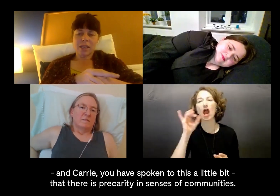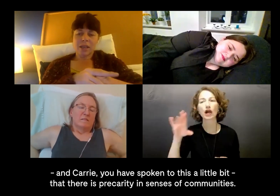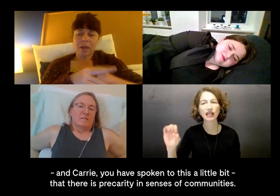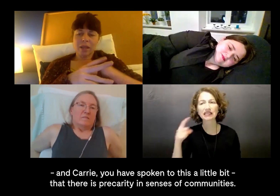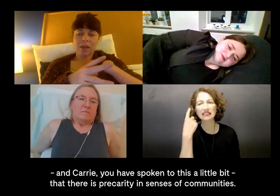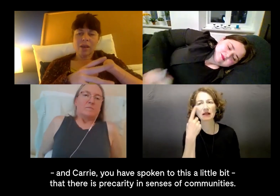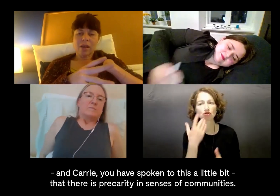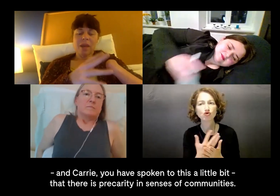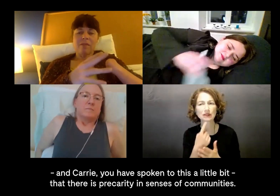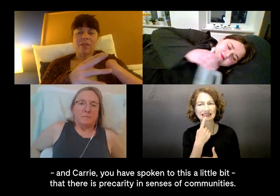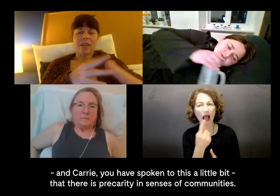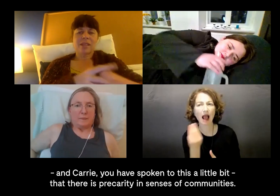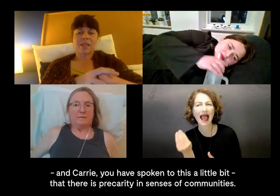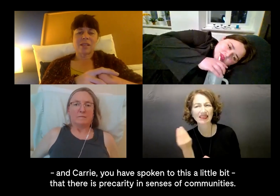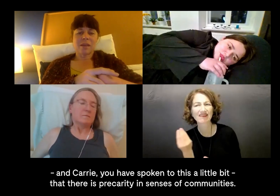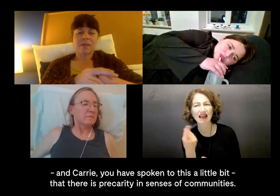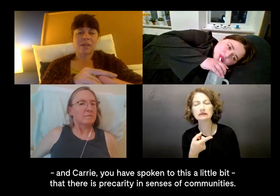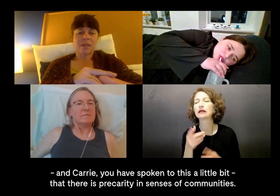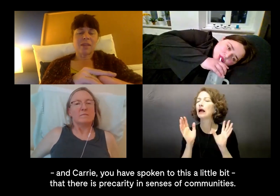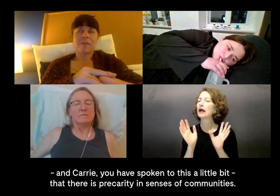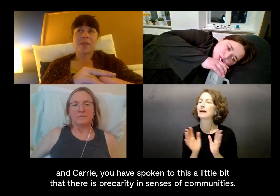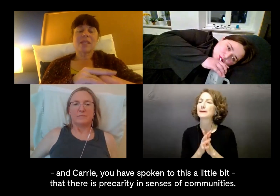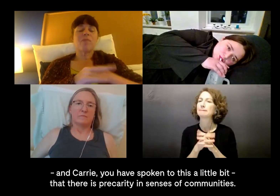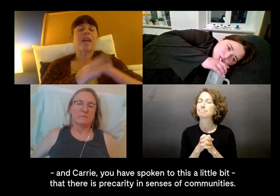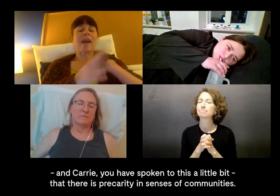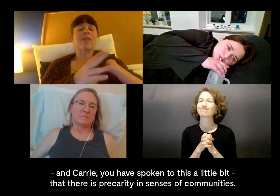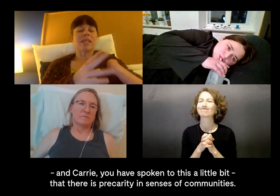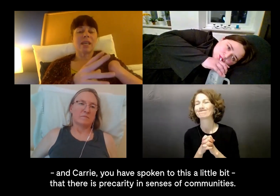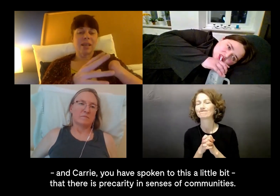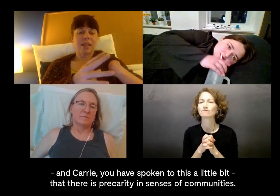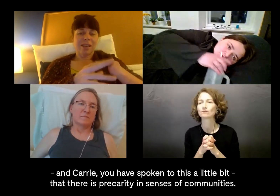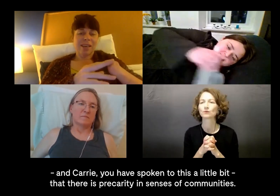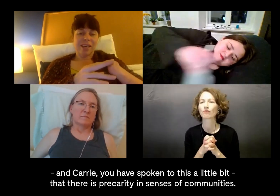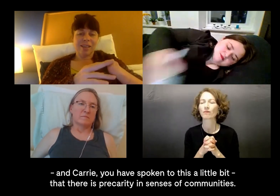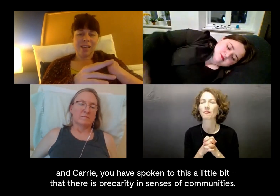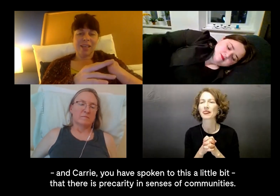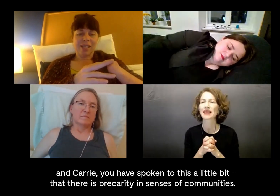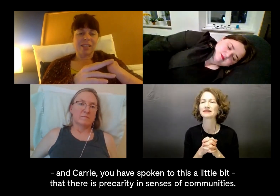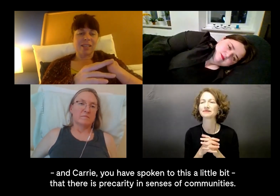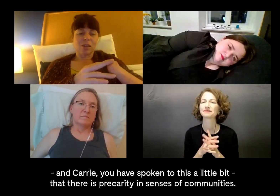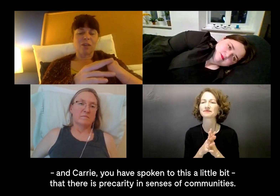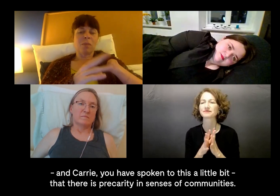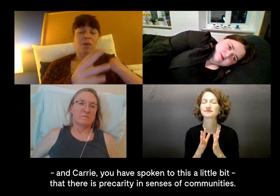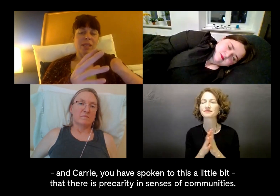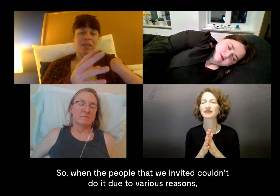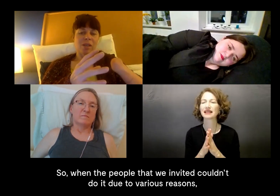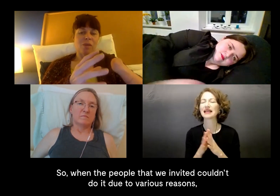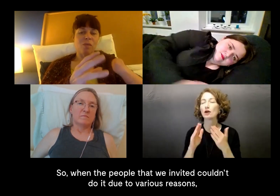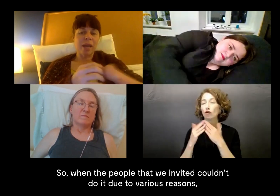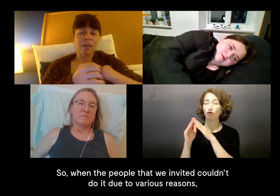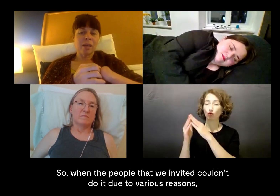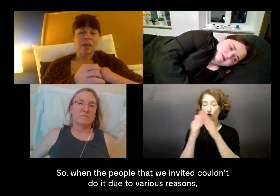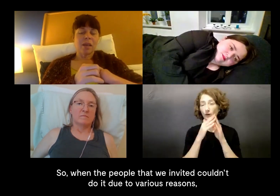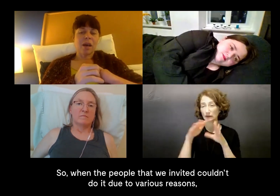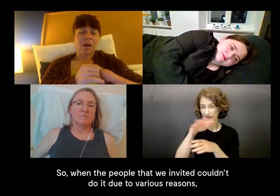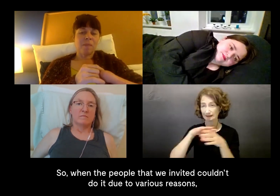this a little bit, that there's a precarity in senses of community. So